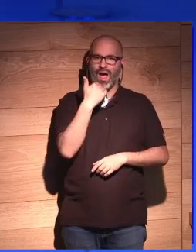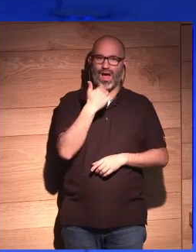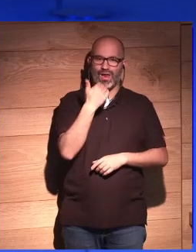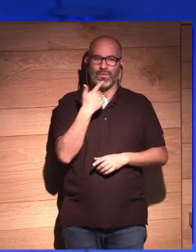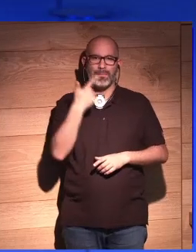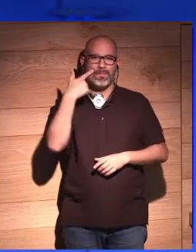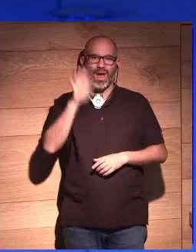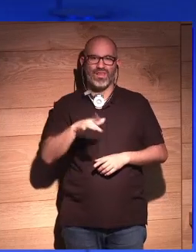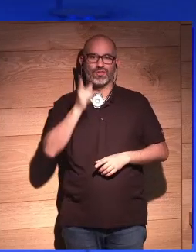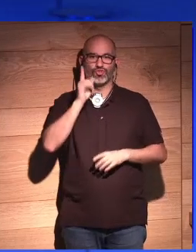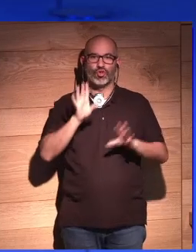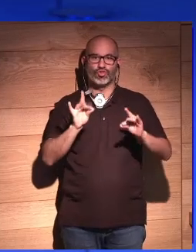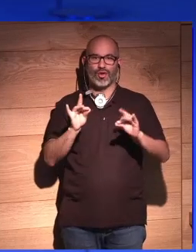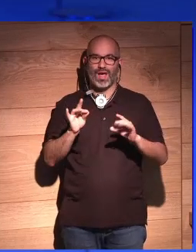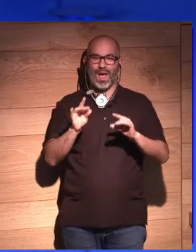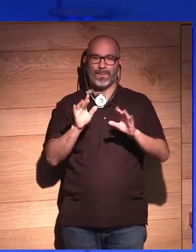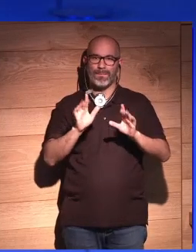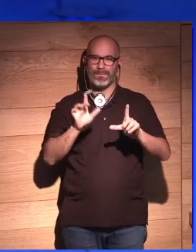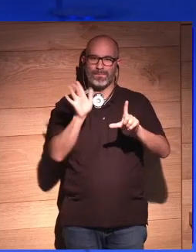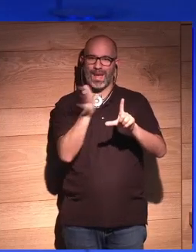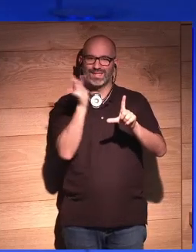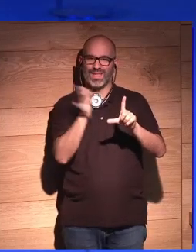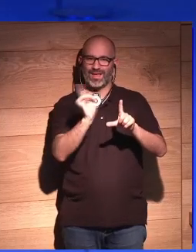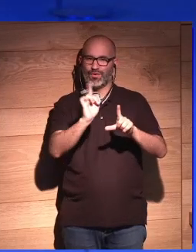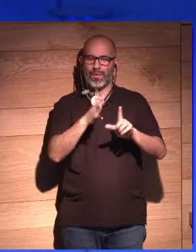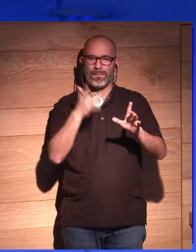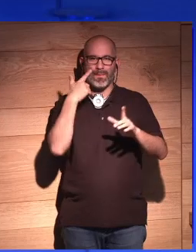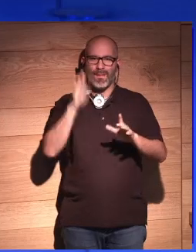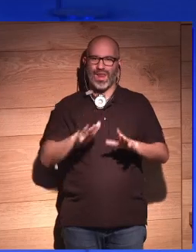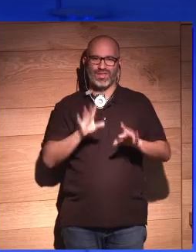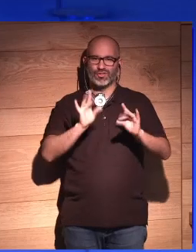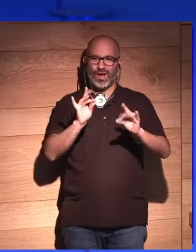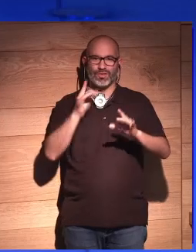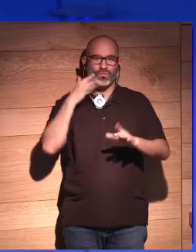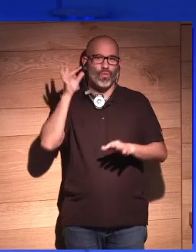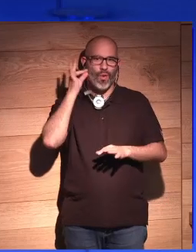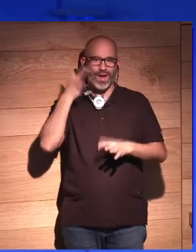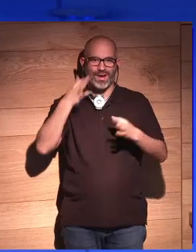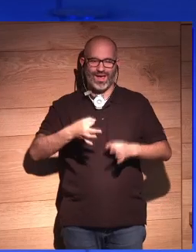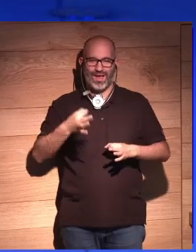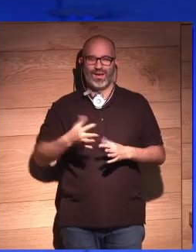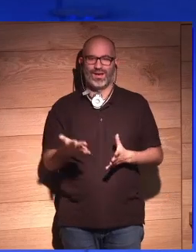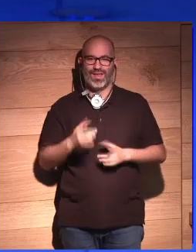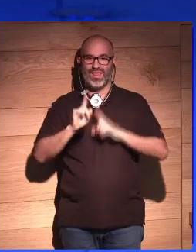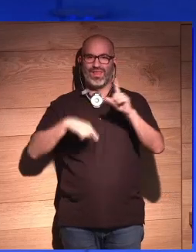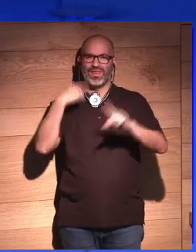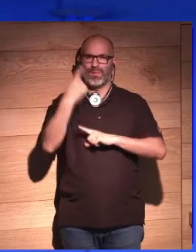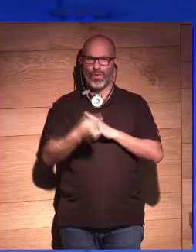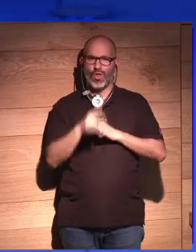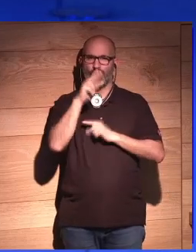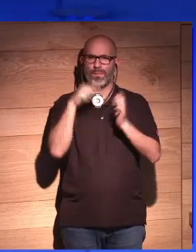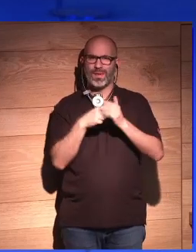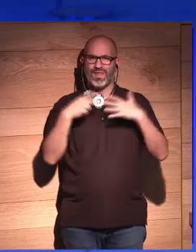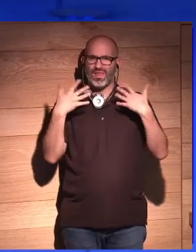story, a woman, an experience, and it was really remarkable. In 2010, this space, New Frontier,